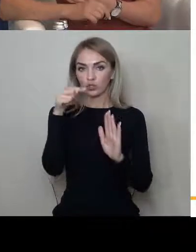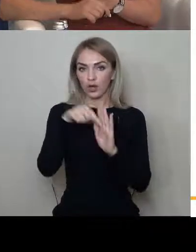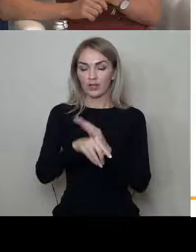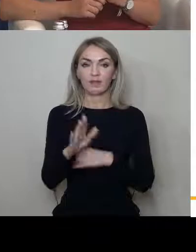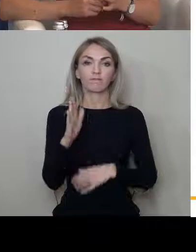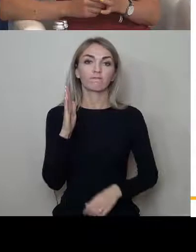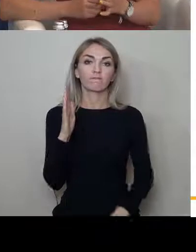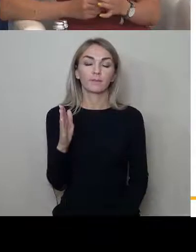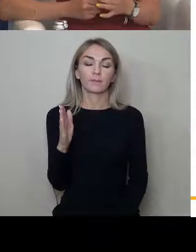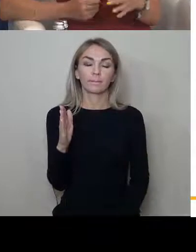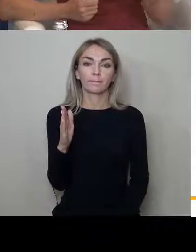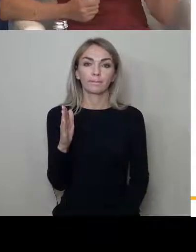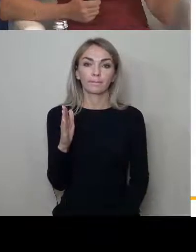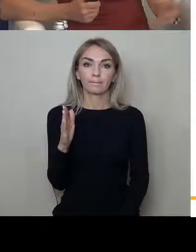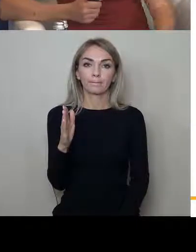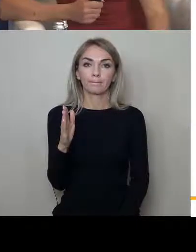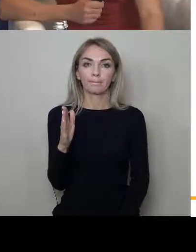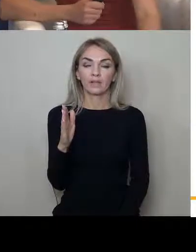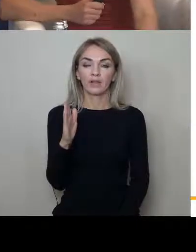office, interferes with the work